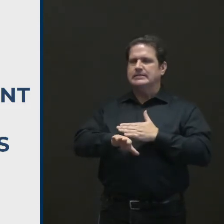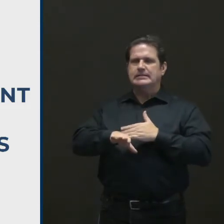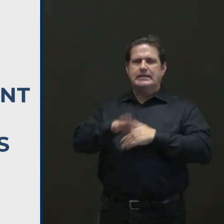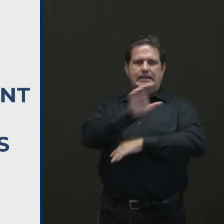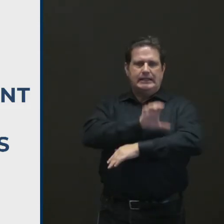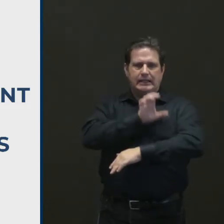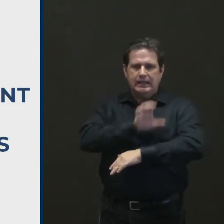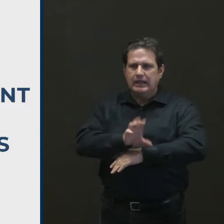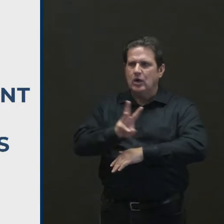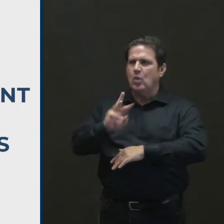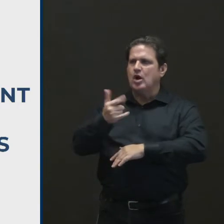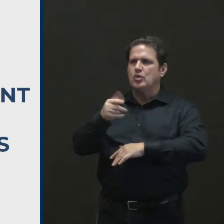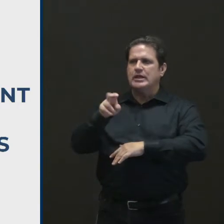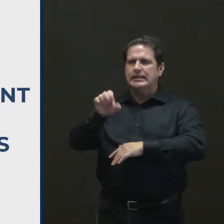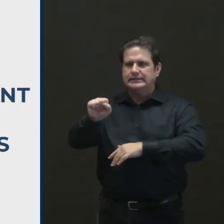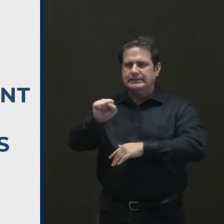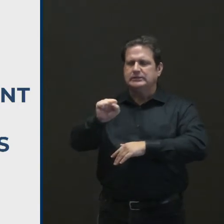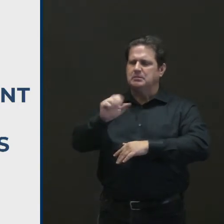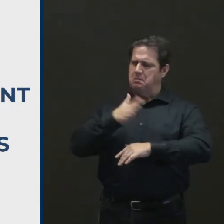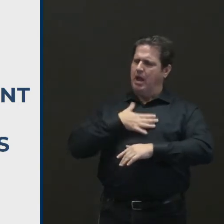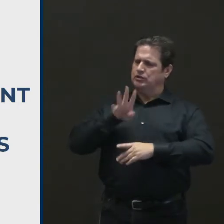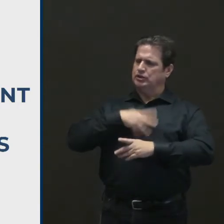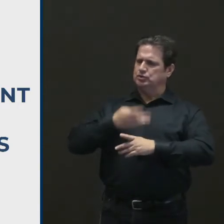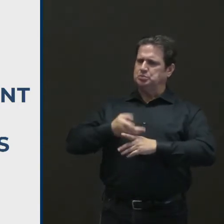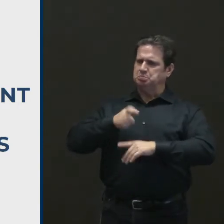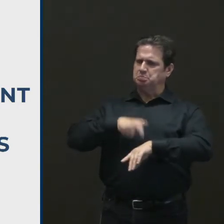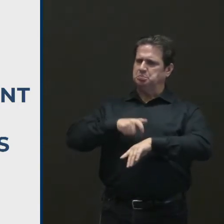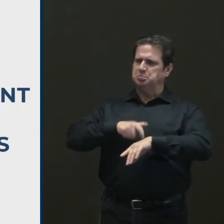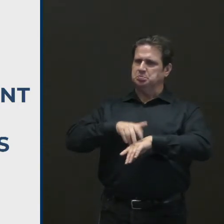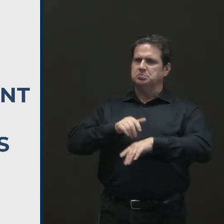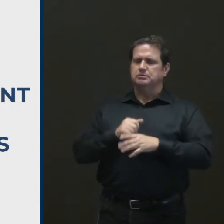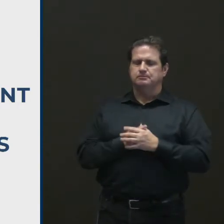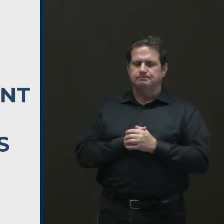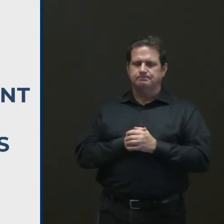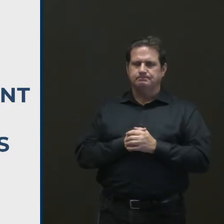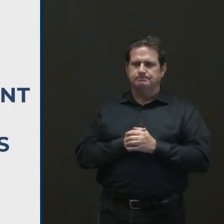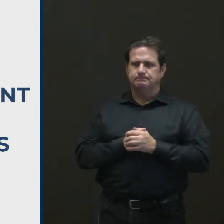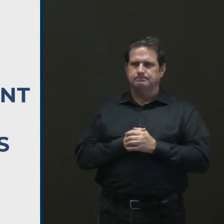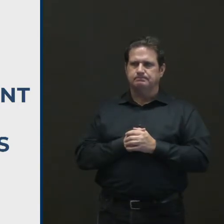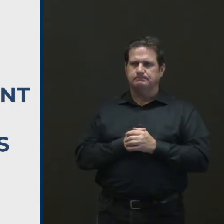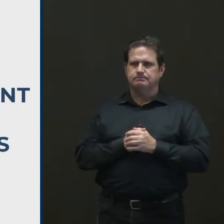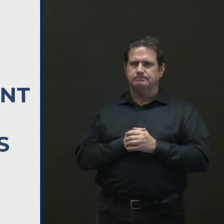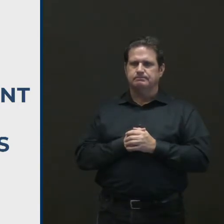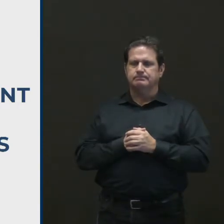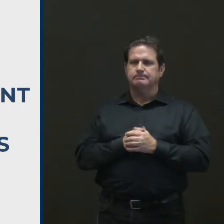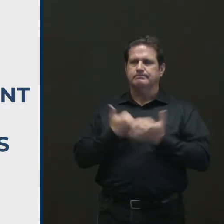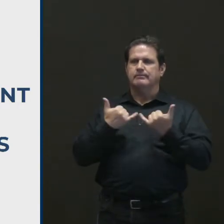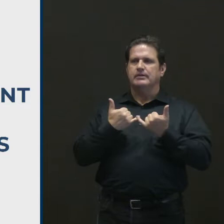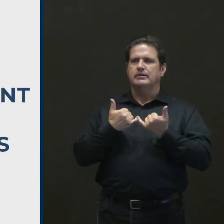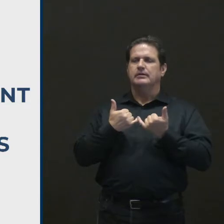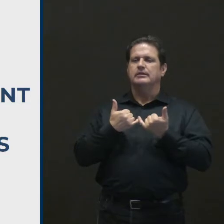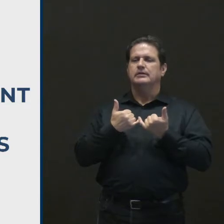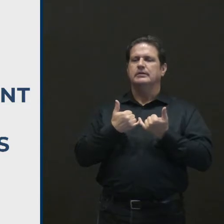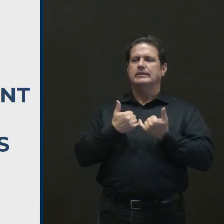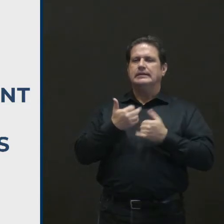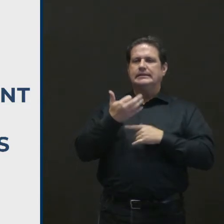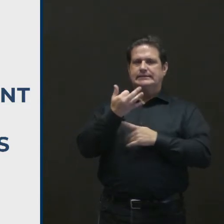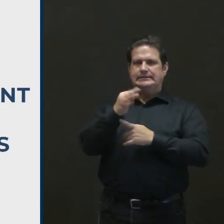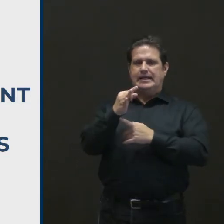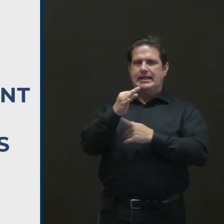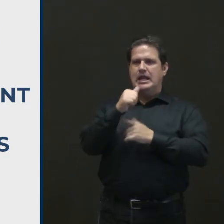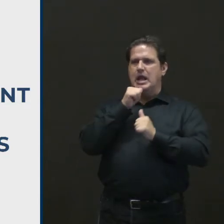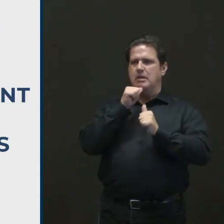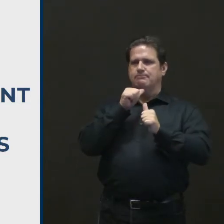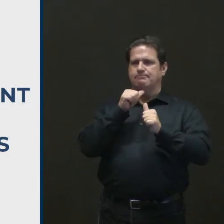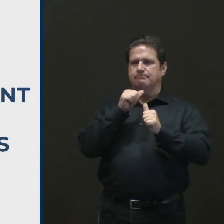clinic or the Walgreens and something. You can do it on your schedule as needed. So here's just a snapshot of where the 19 permanent